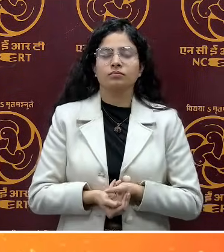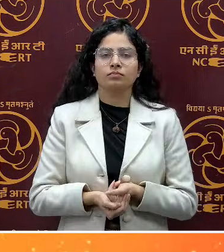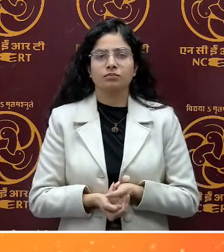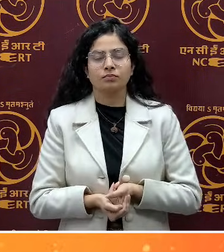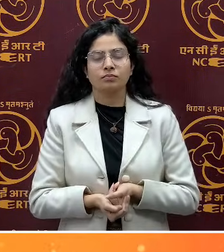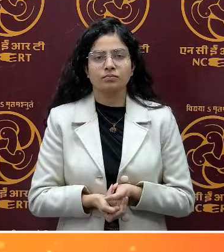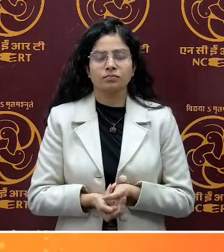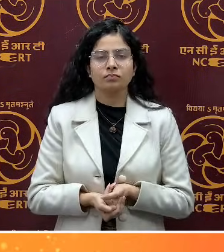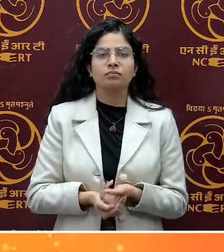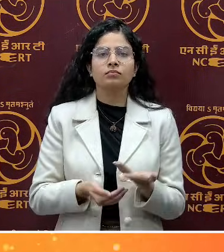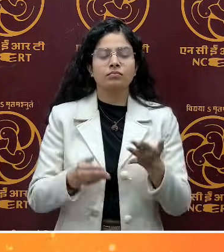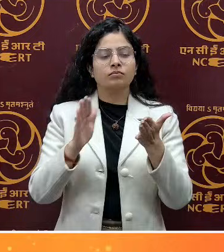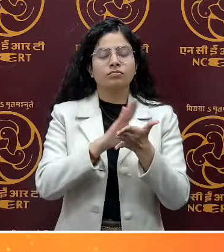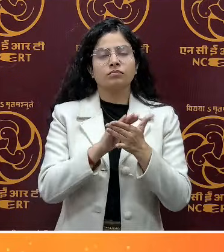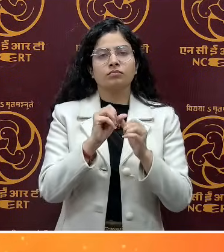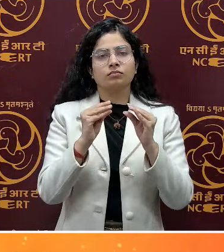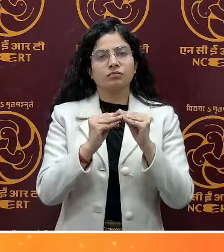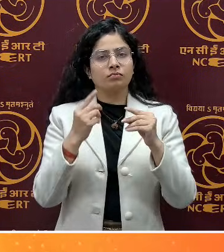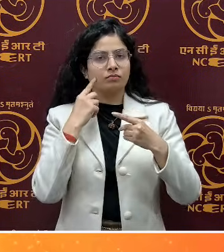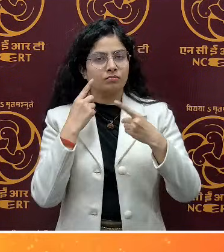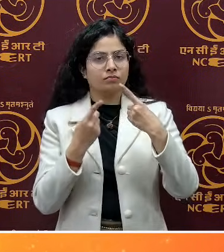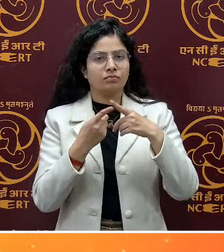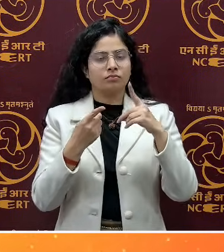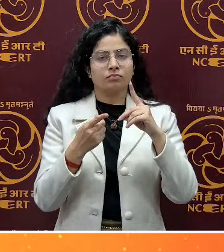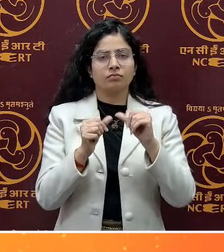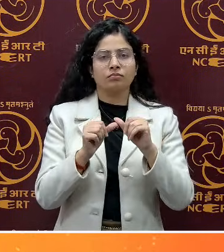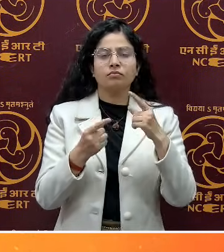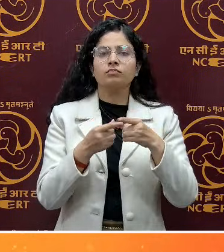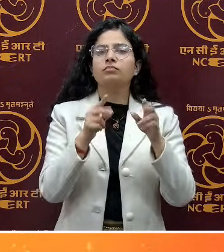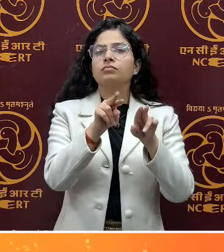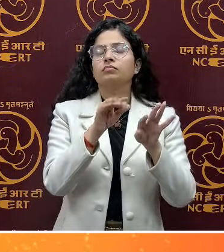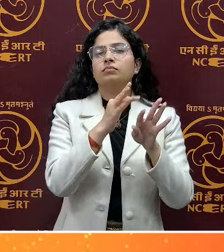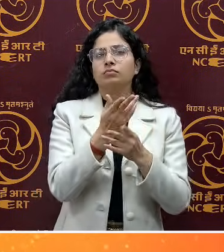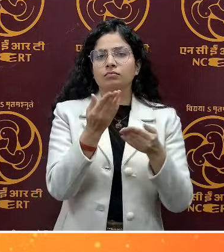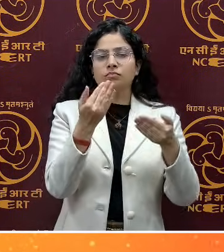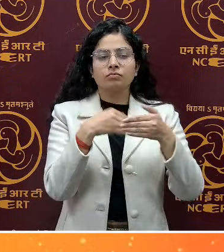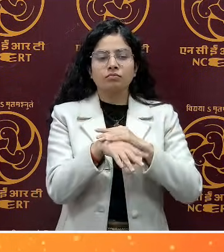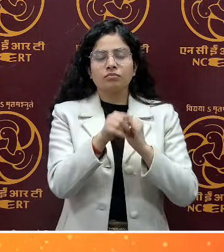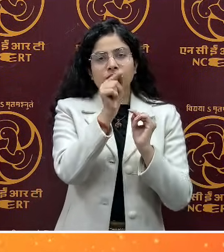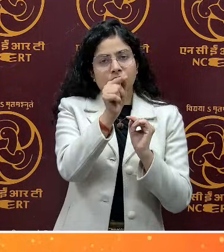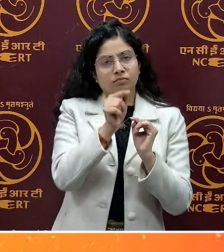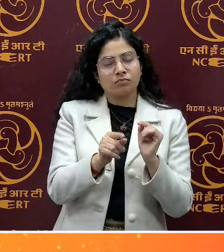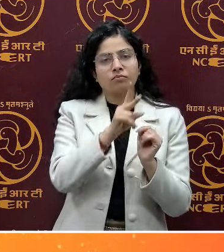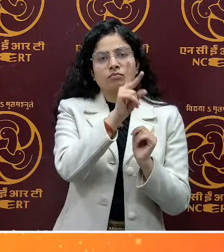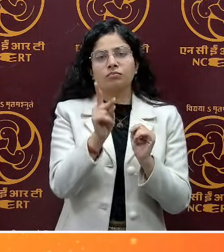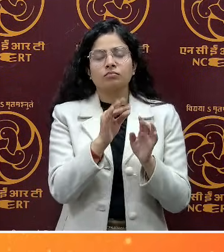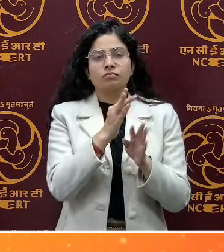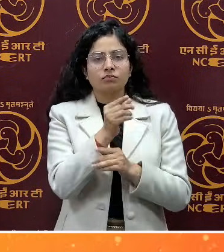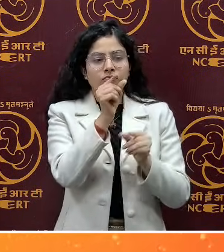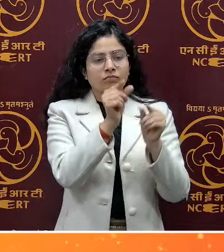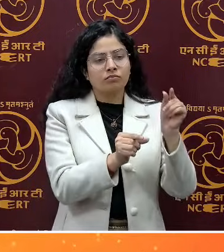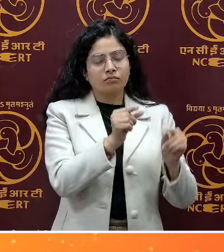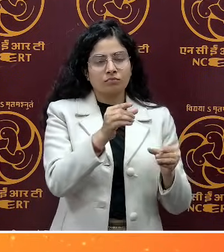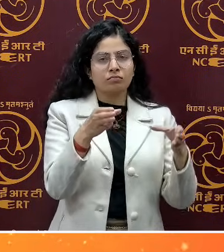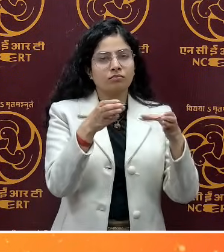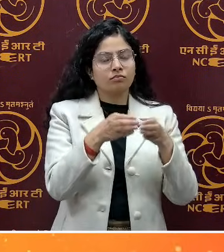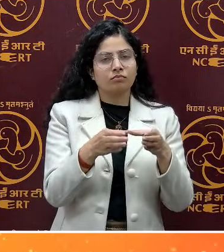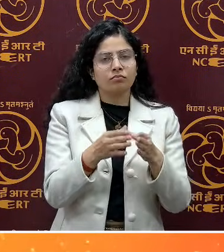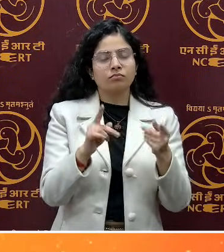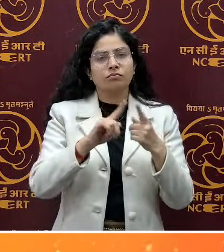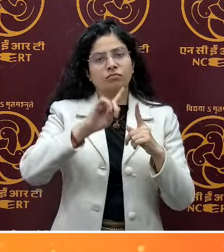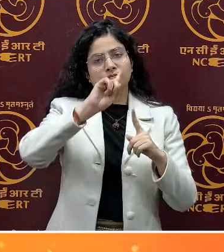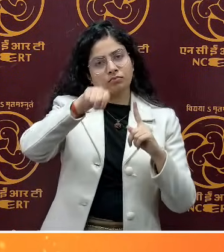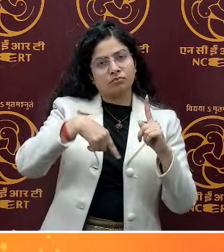is a habitat, what are the components of the habitat. Next is population, community and ecosystem.